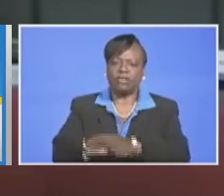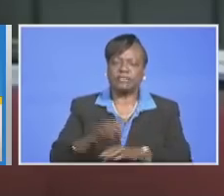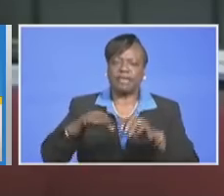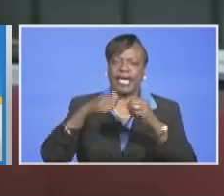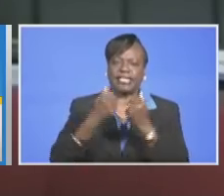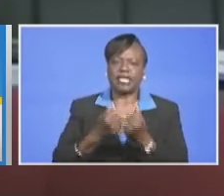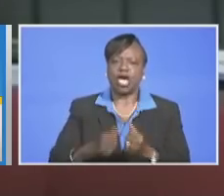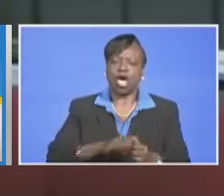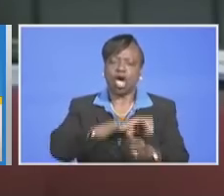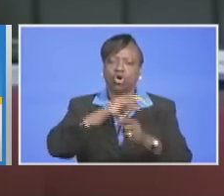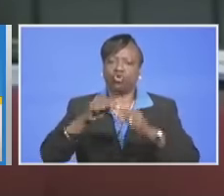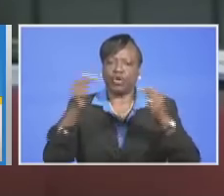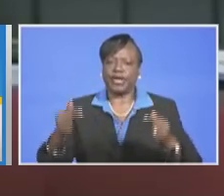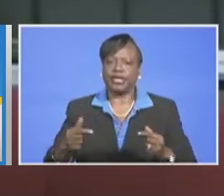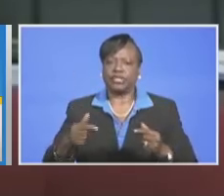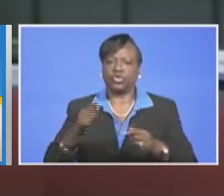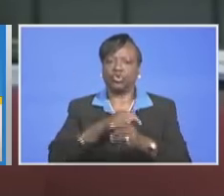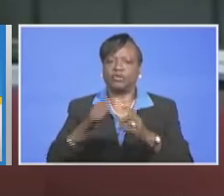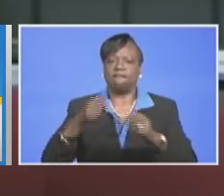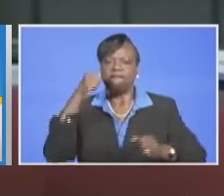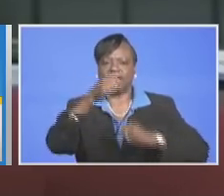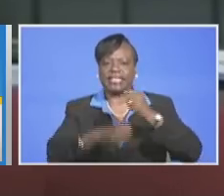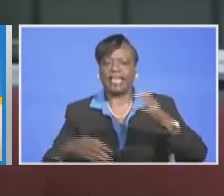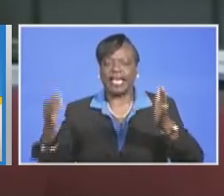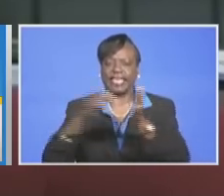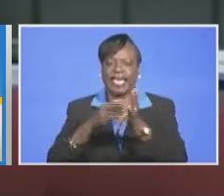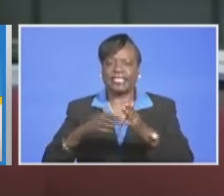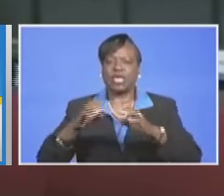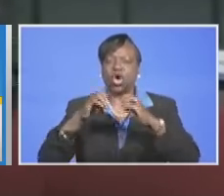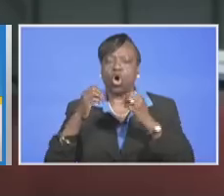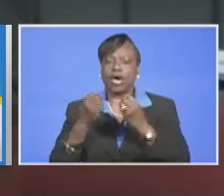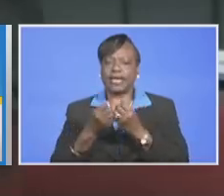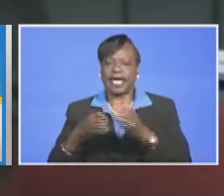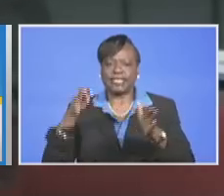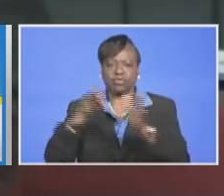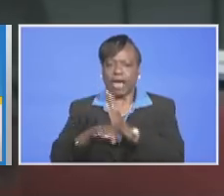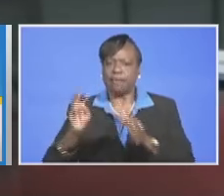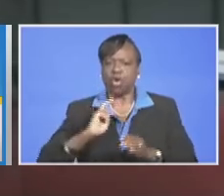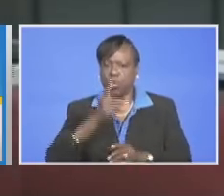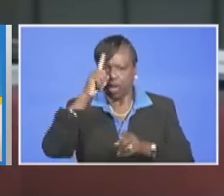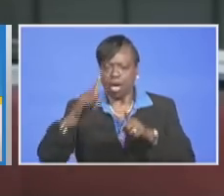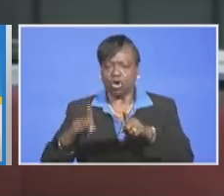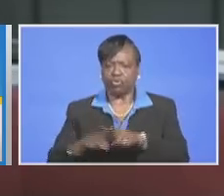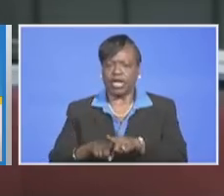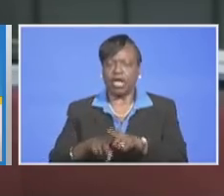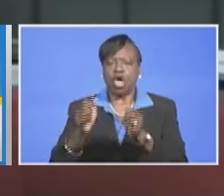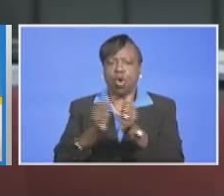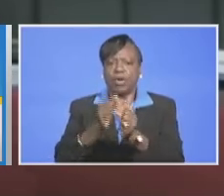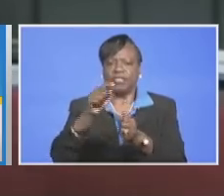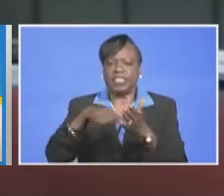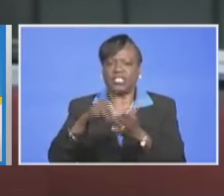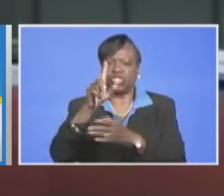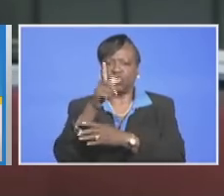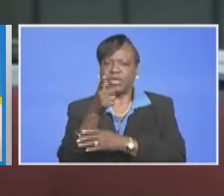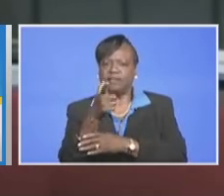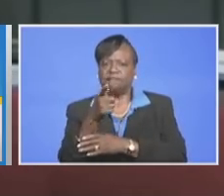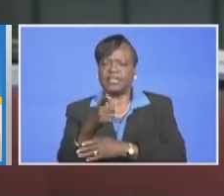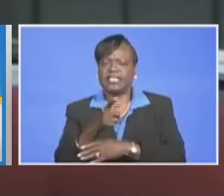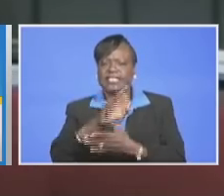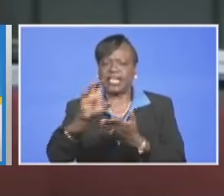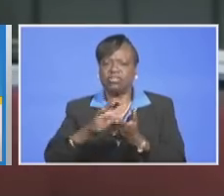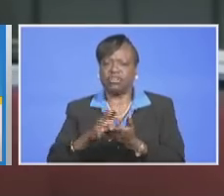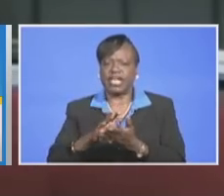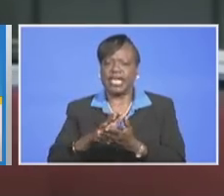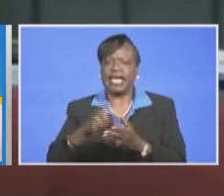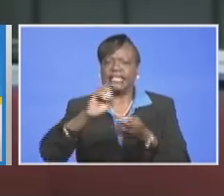greater tool to fight against organized crime. We agree. With this 21st century digital platform to